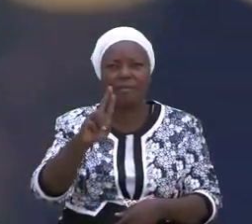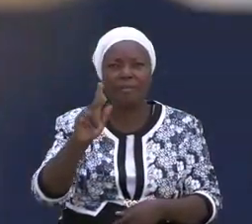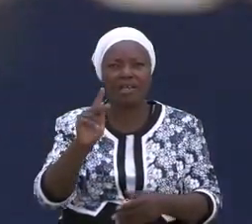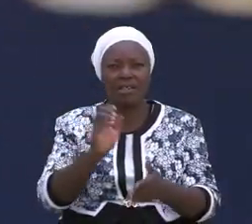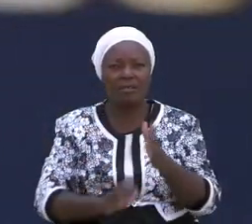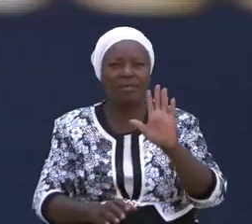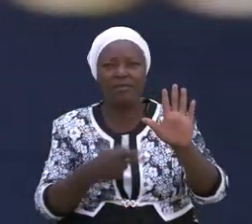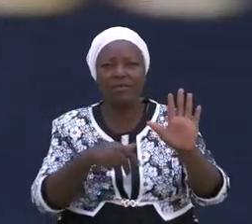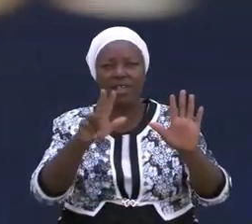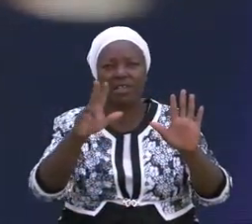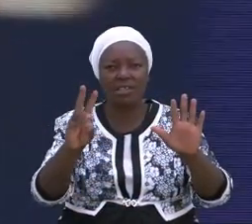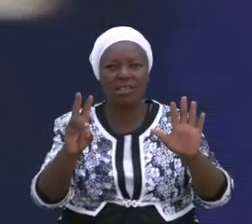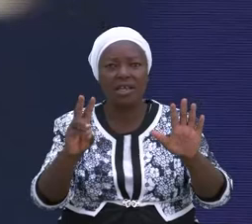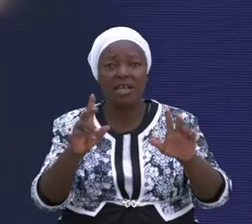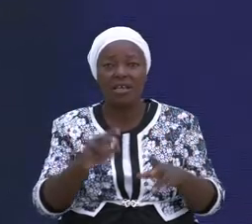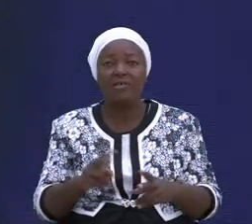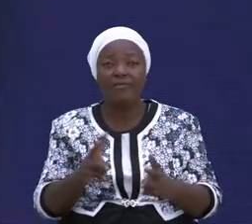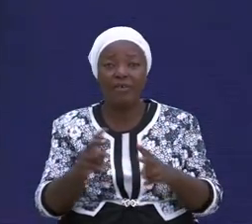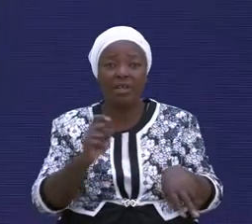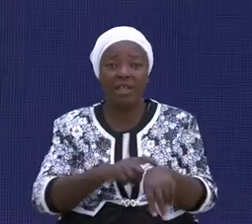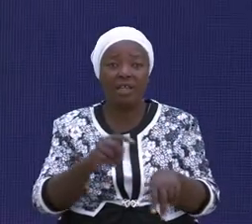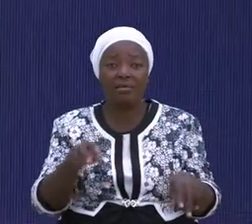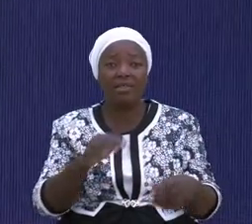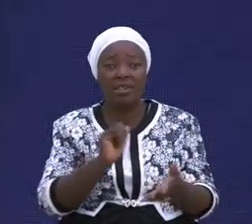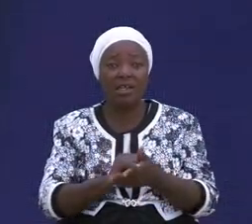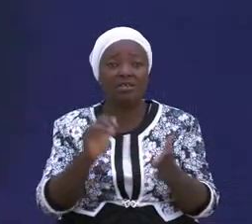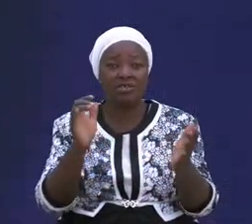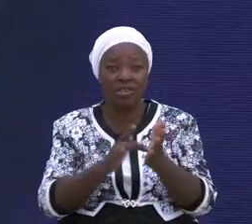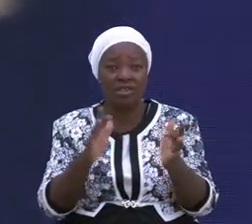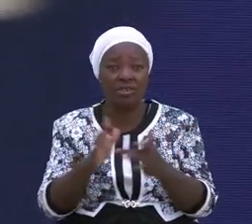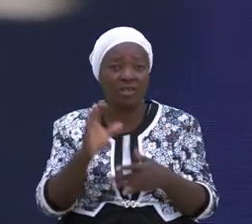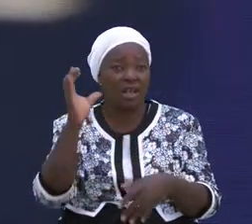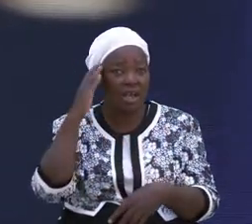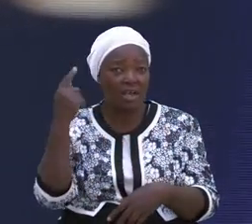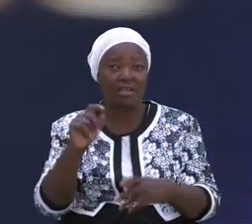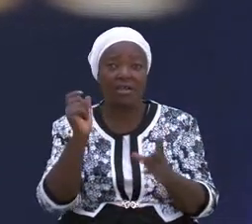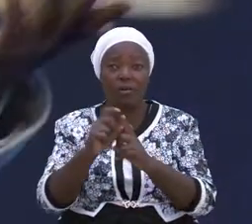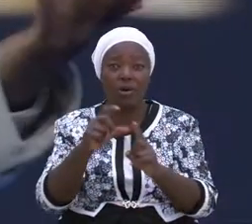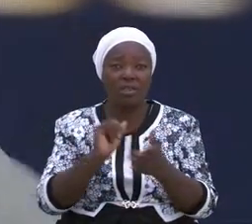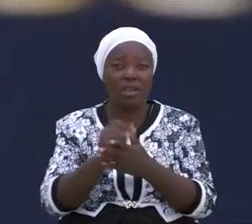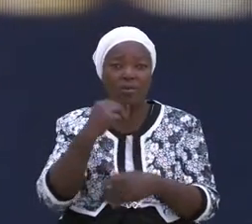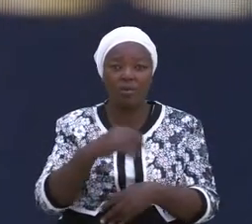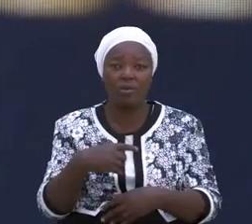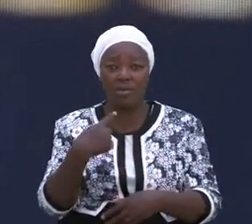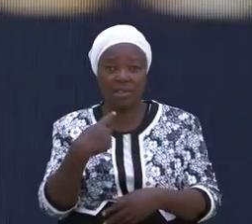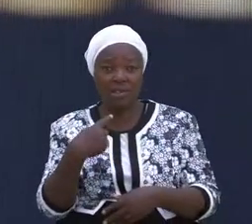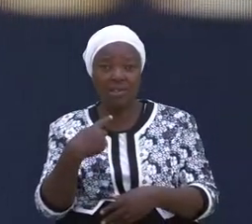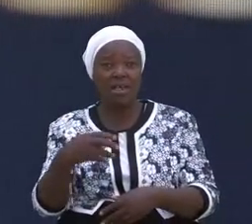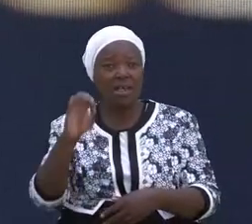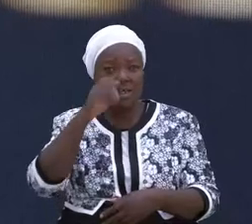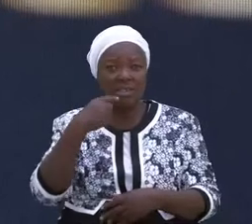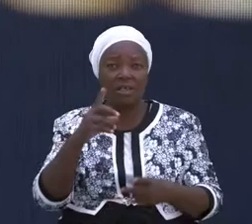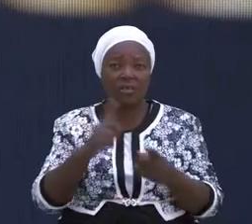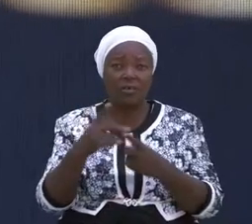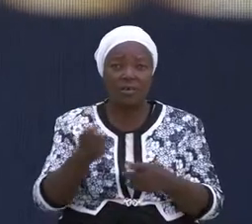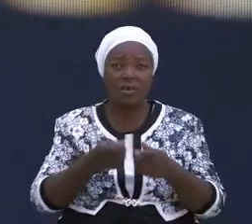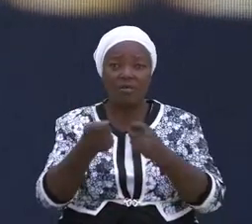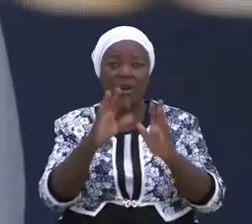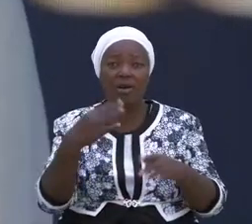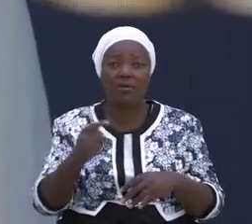as Jesus heard the word that was spoken, he says unto the ruler of the